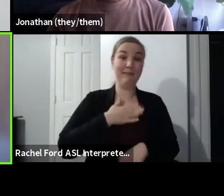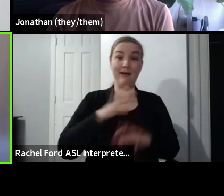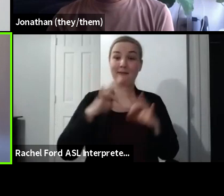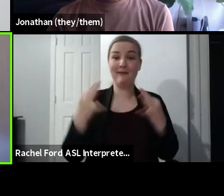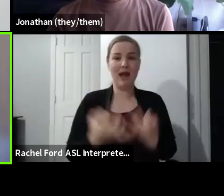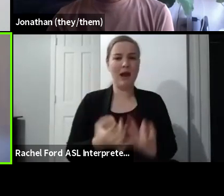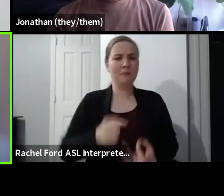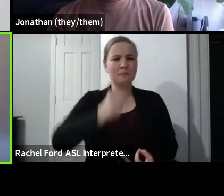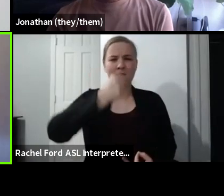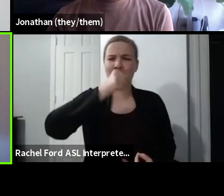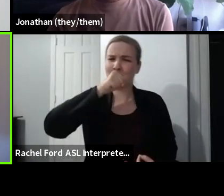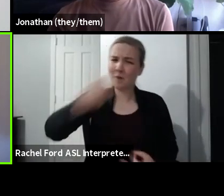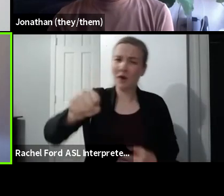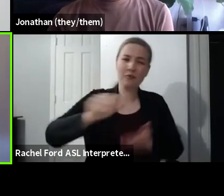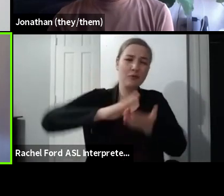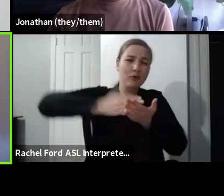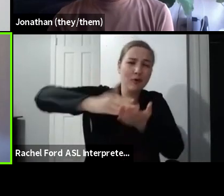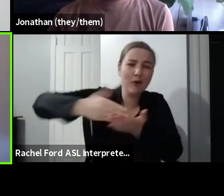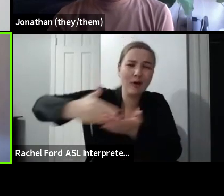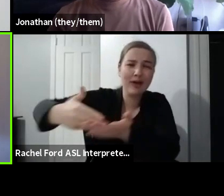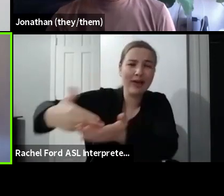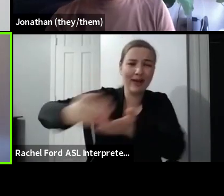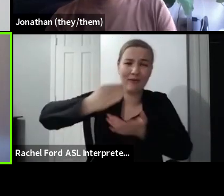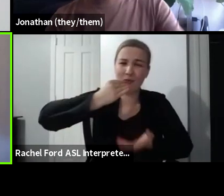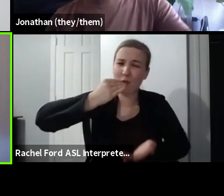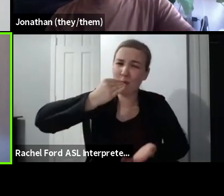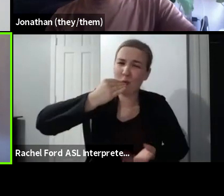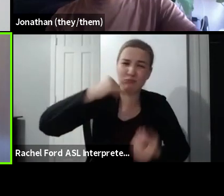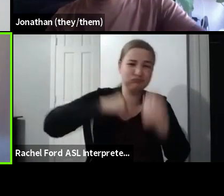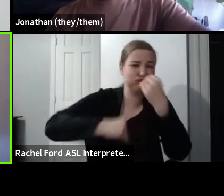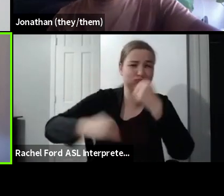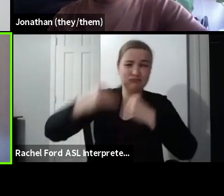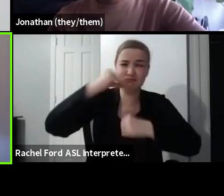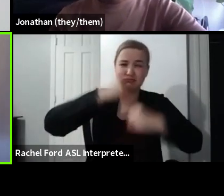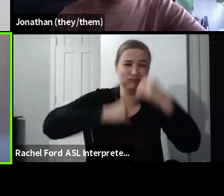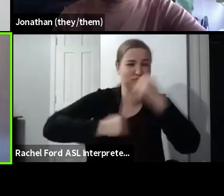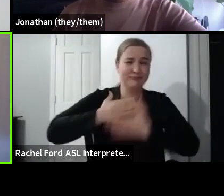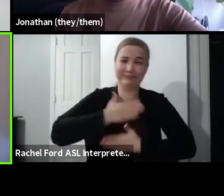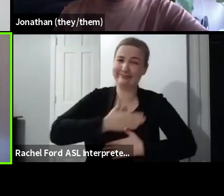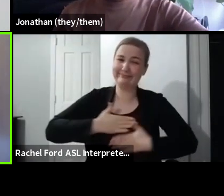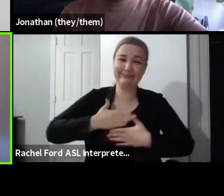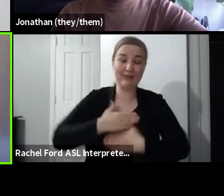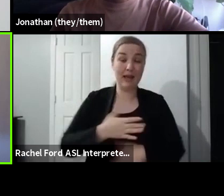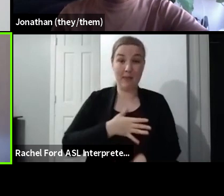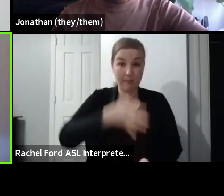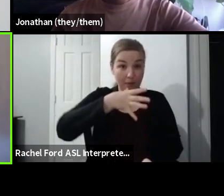food, loves cooking. I mean, it's a big part of the family. I mean, when my mom has Christmas dinner,